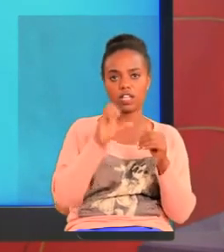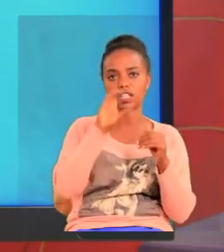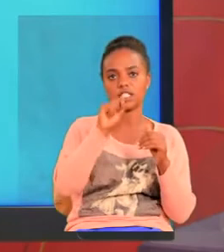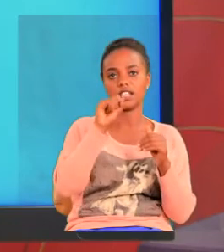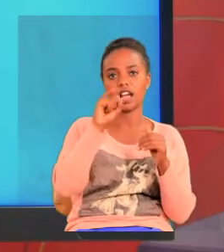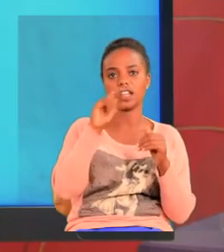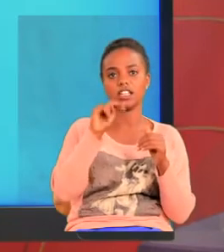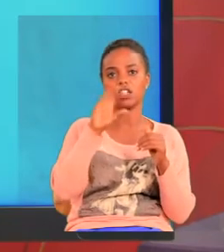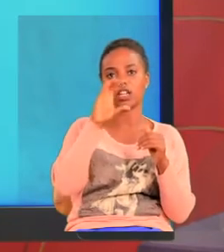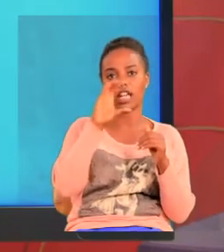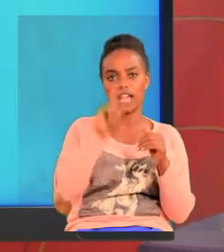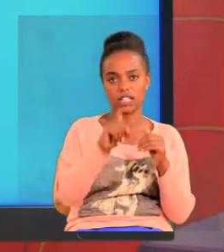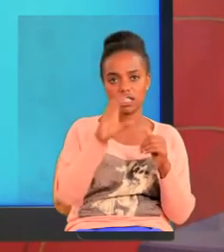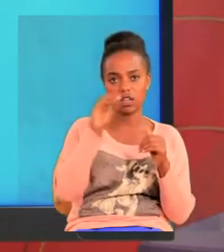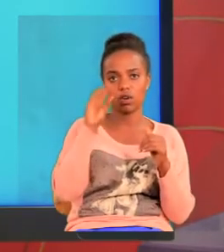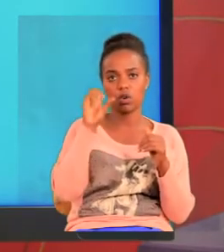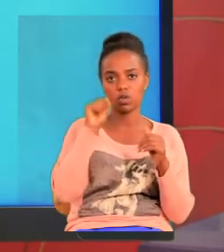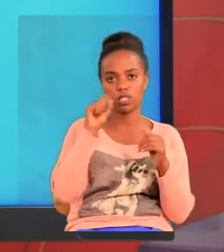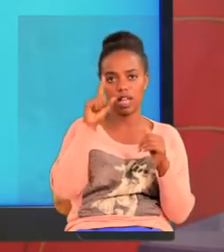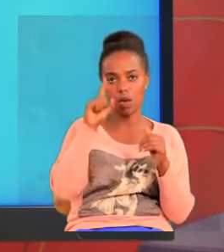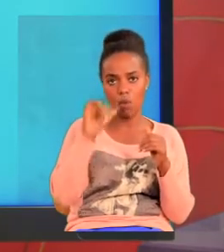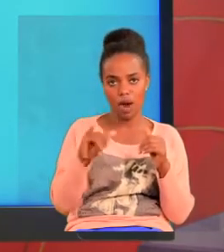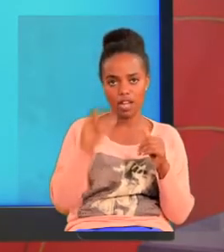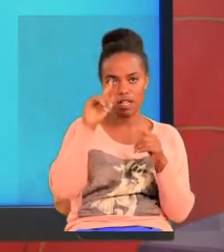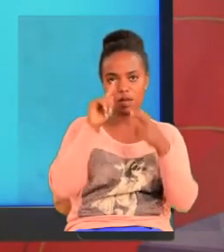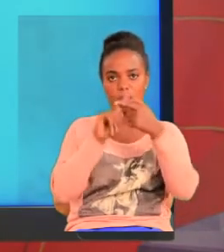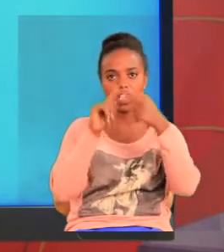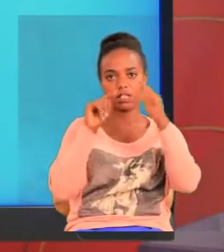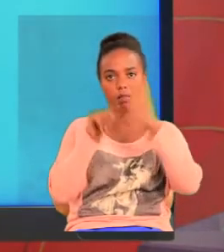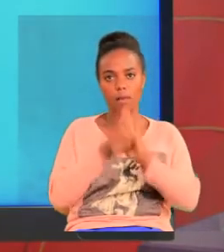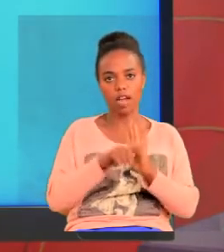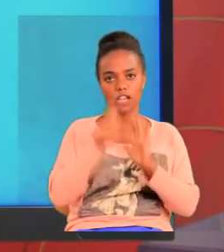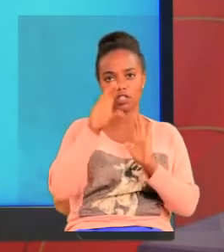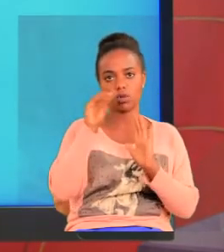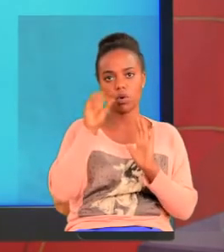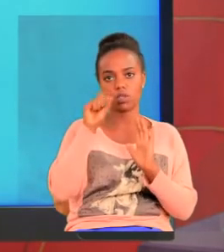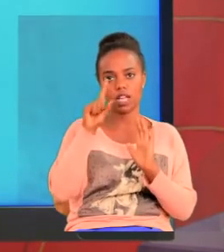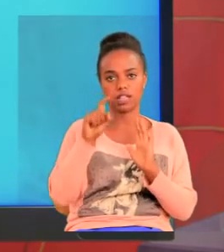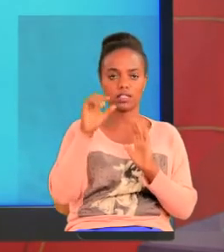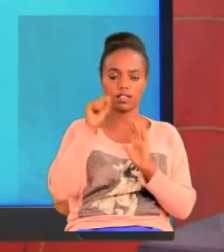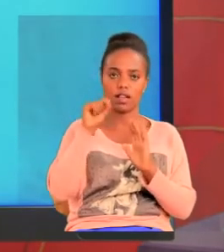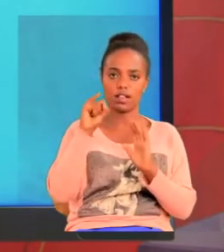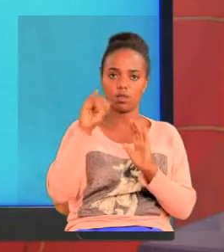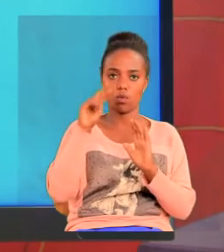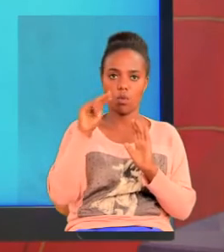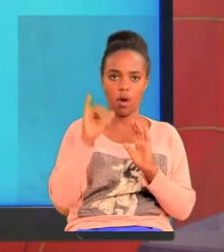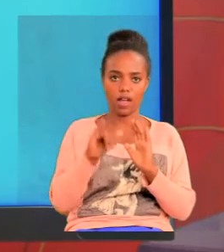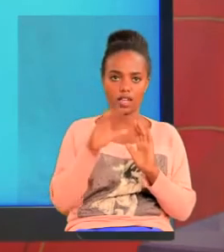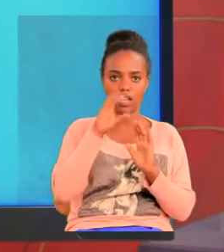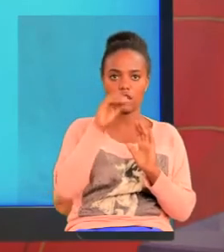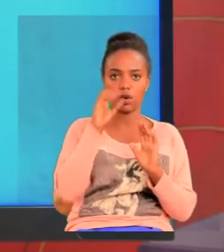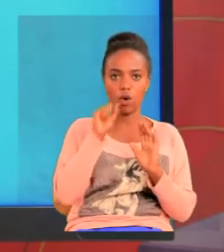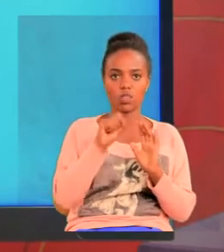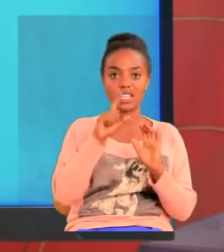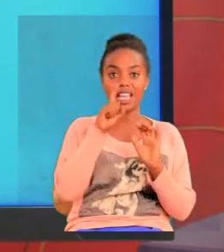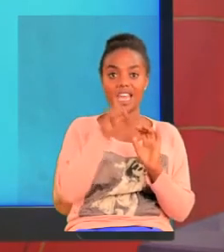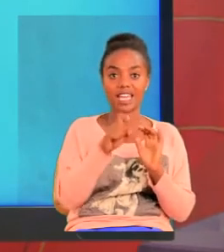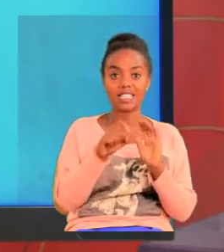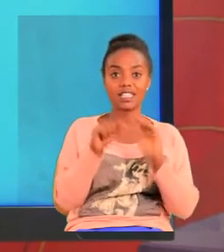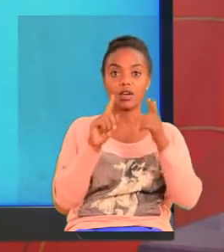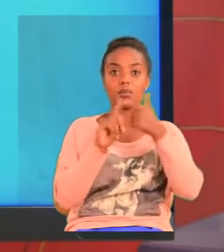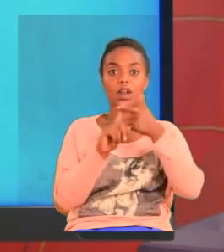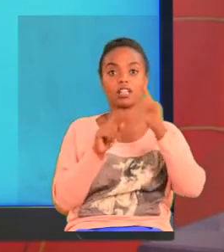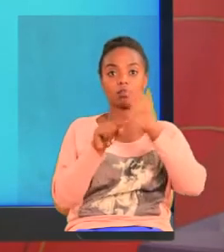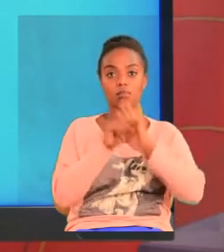y plus or minus cos x sine y, and cos x plus or minus y is given by cos x cos y, if